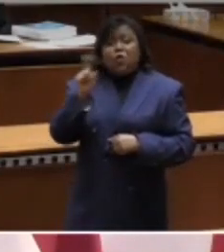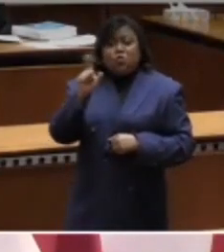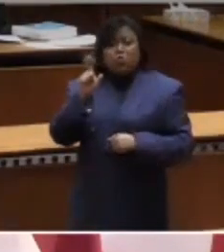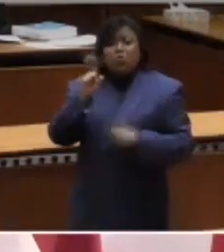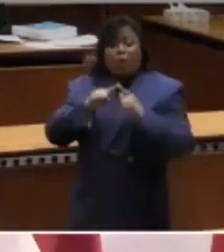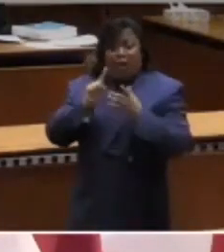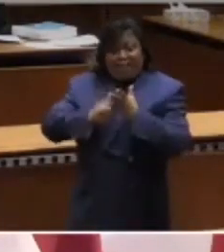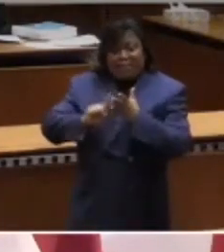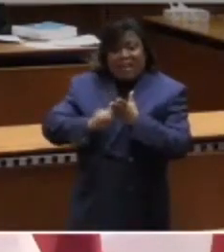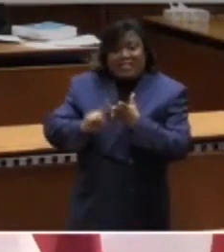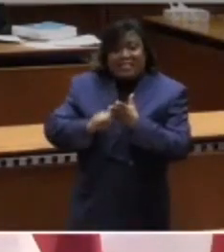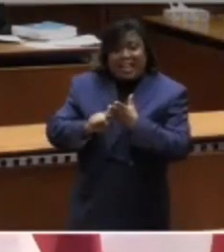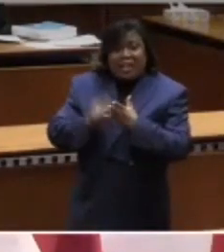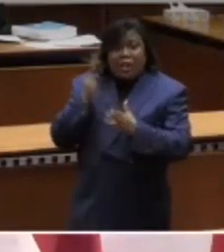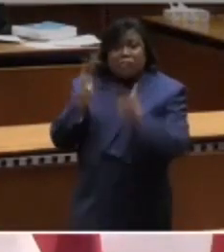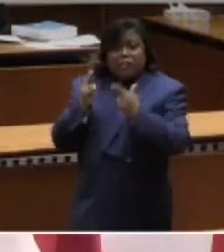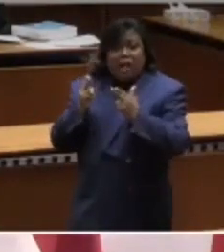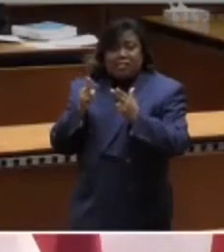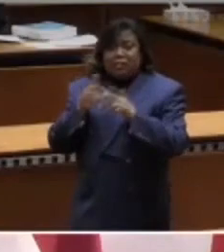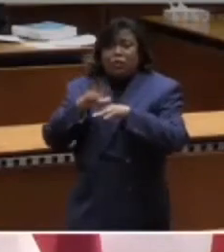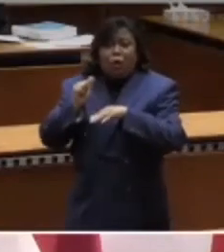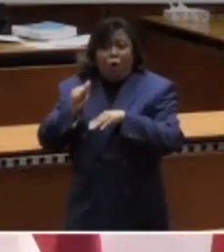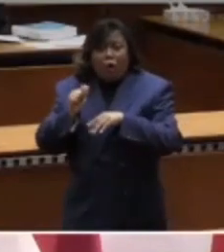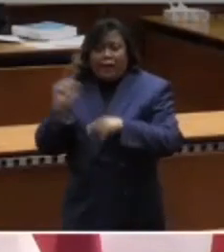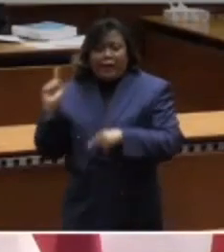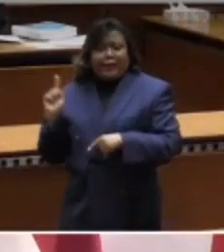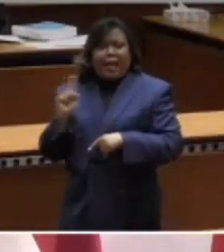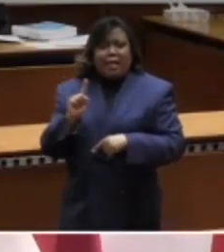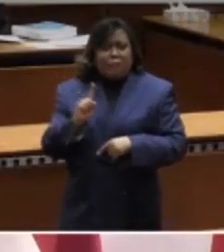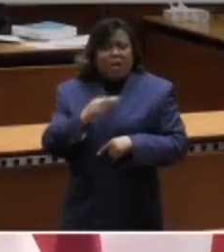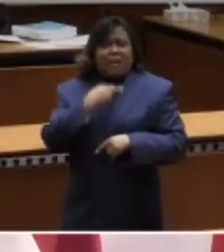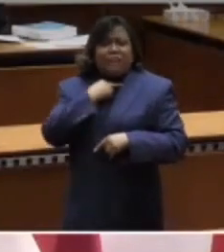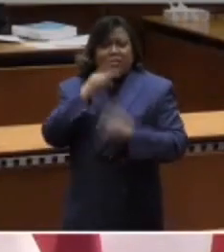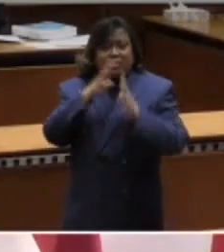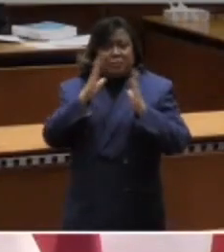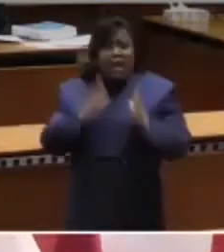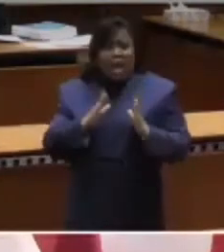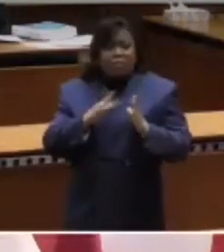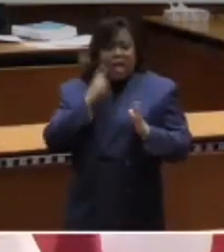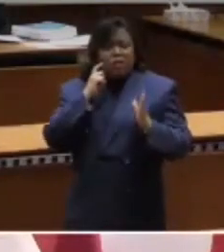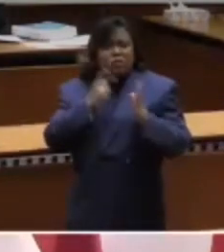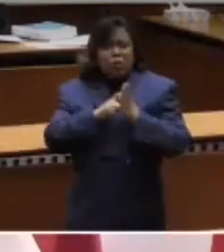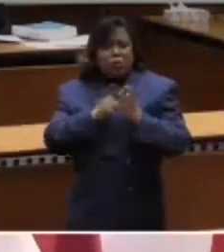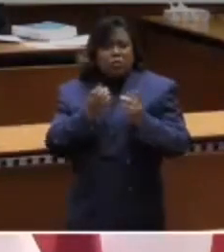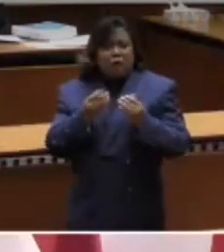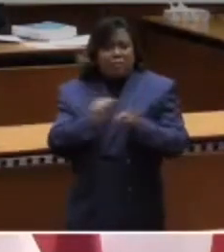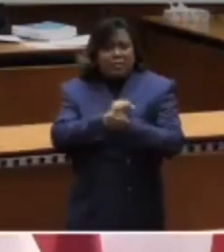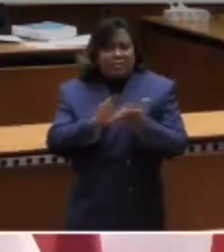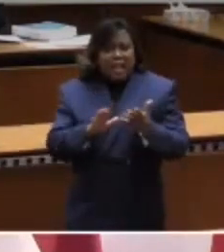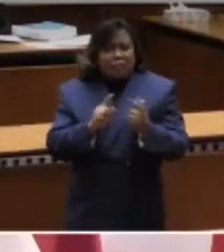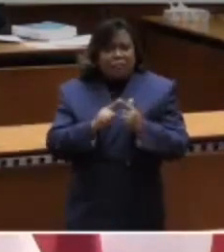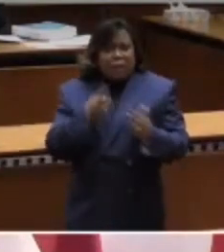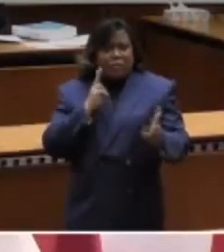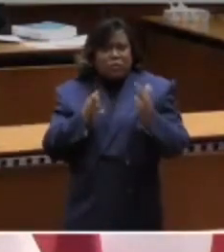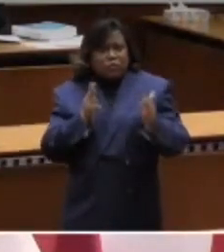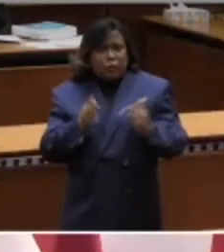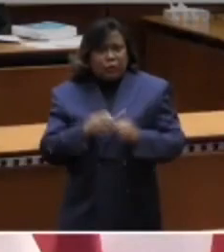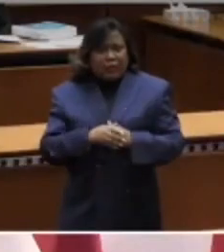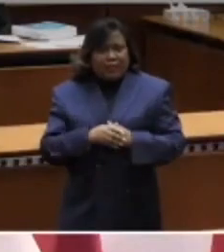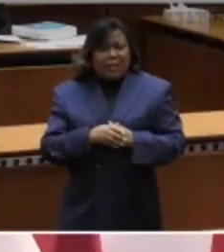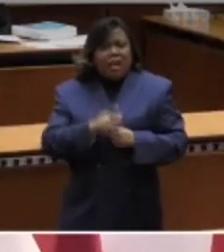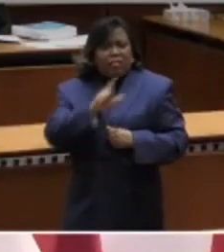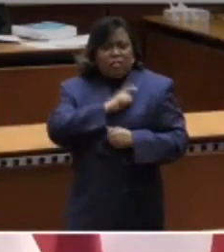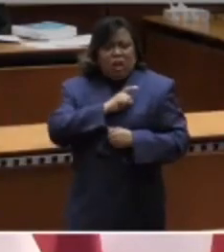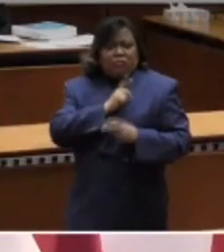who, while investigating shots fired call, came across a victim's house and noticed property damage from the shooting.